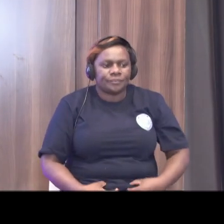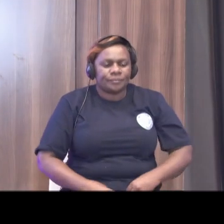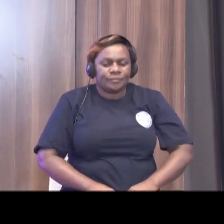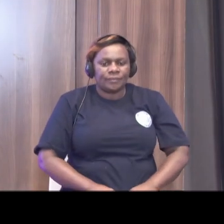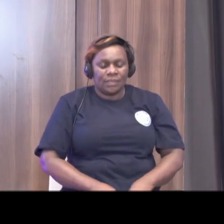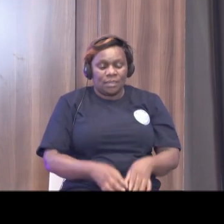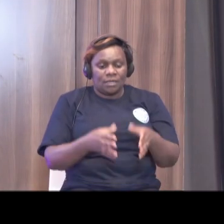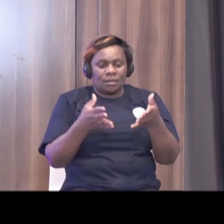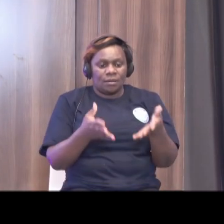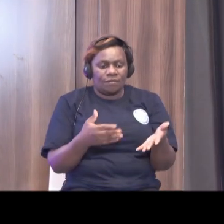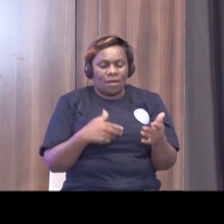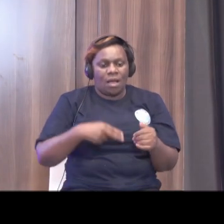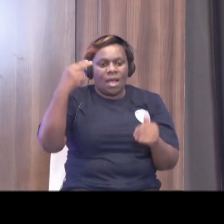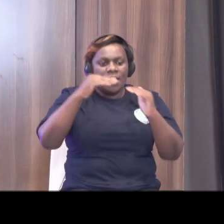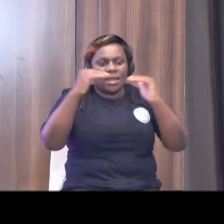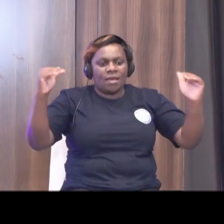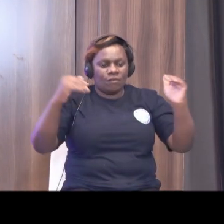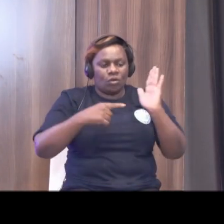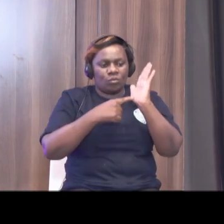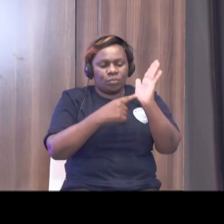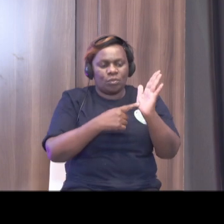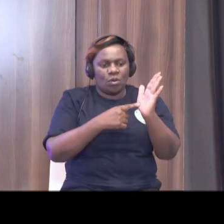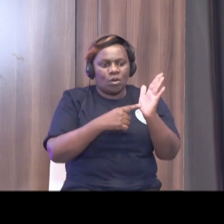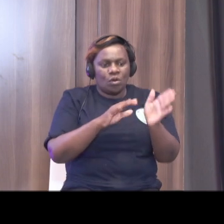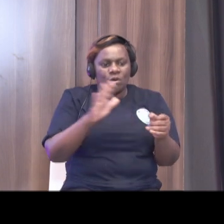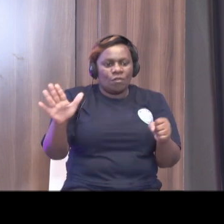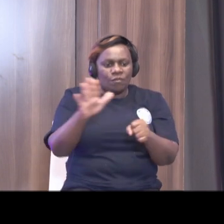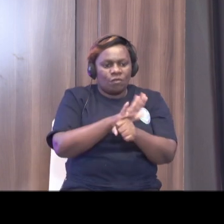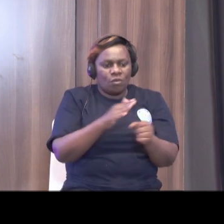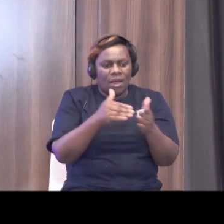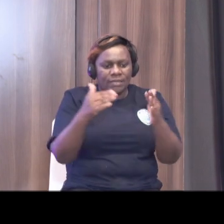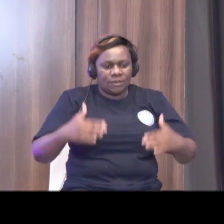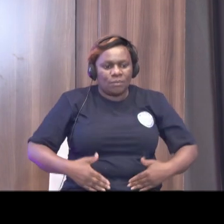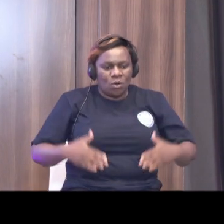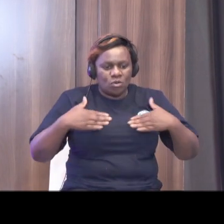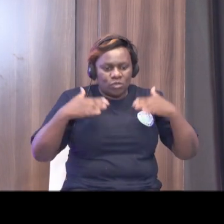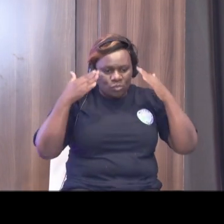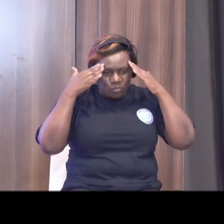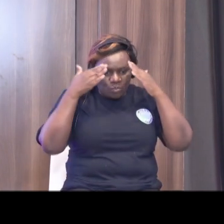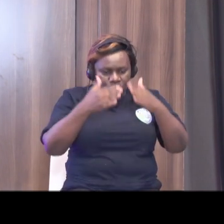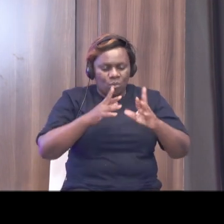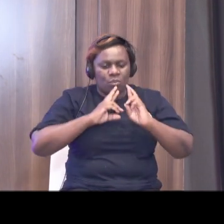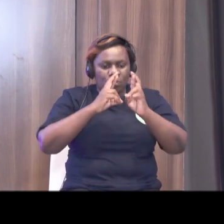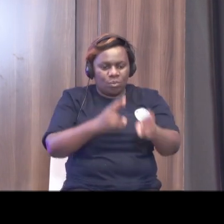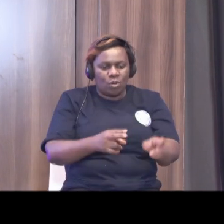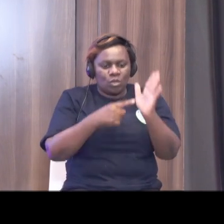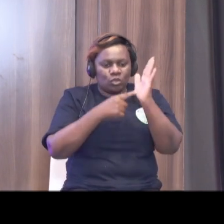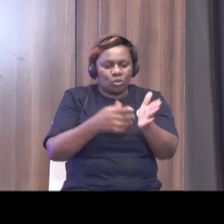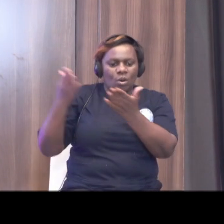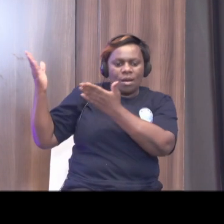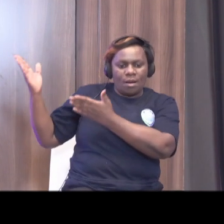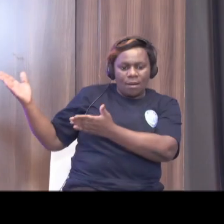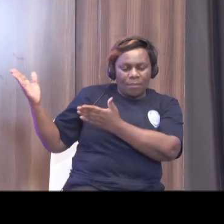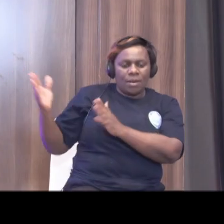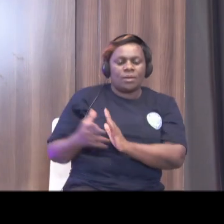And then just a very high level snapshot of the overall antibody concentration results. Again, I'm showing you here the